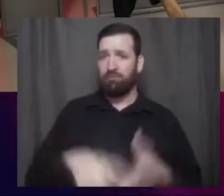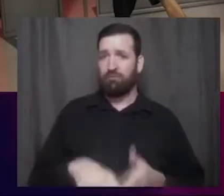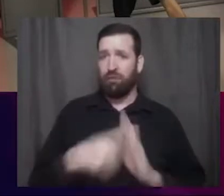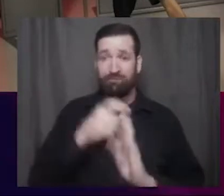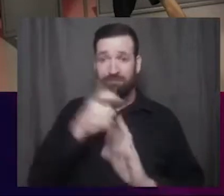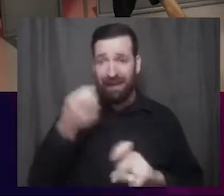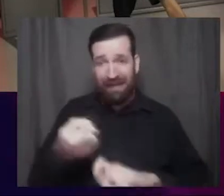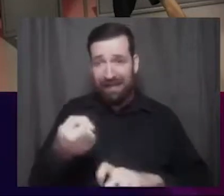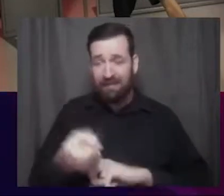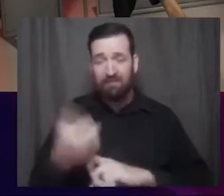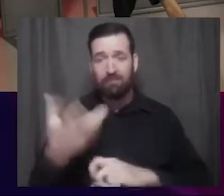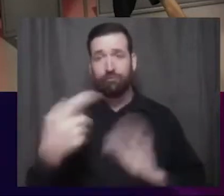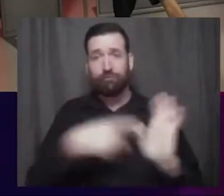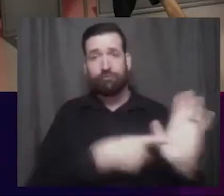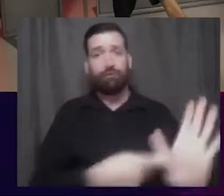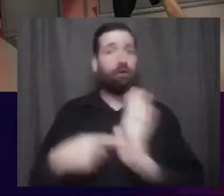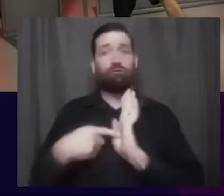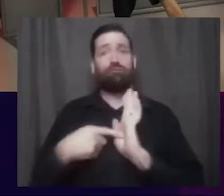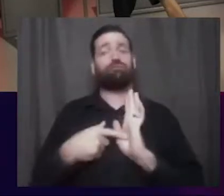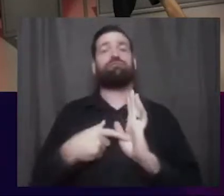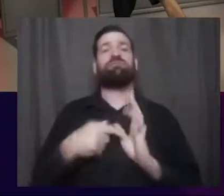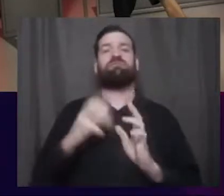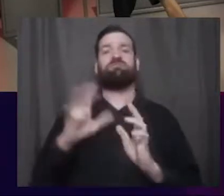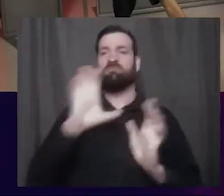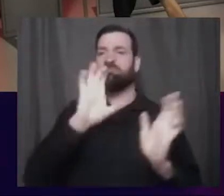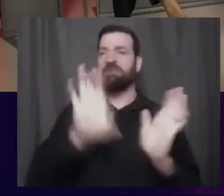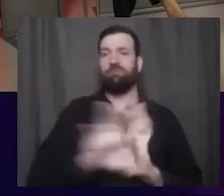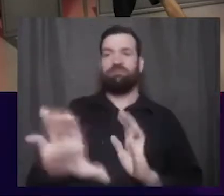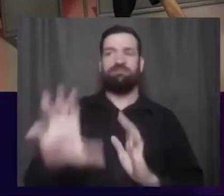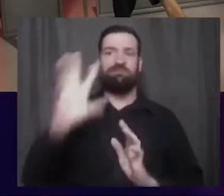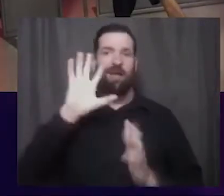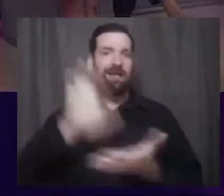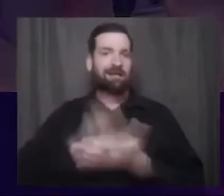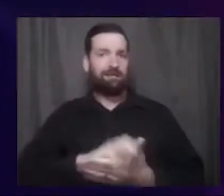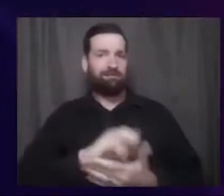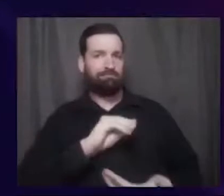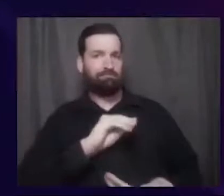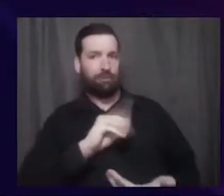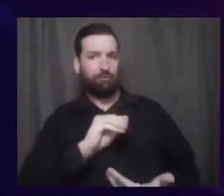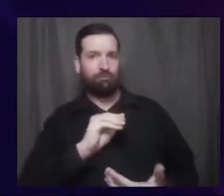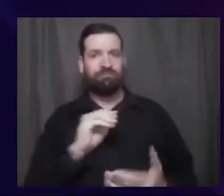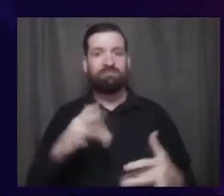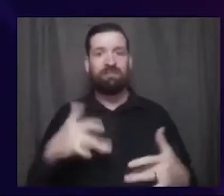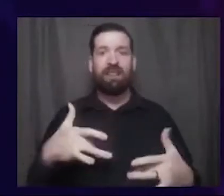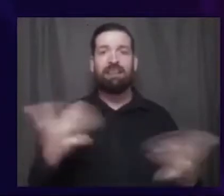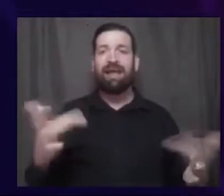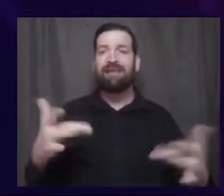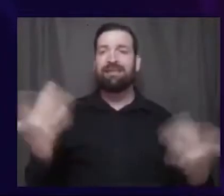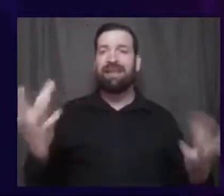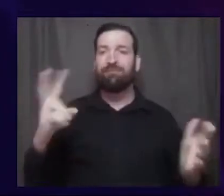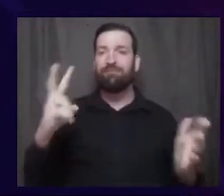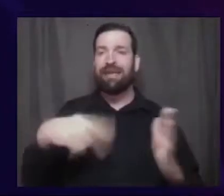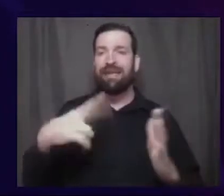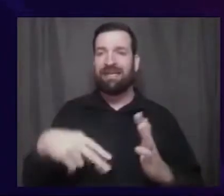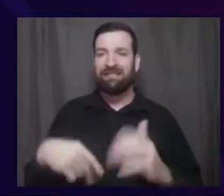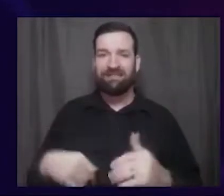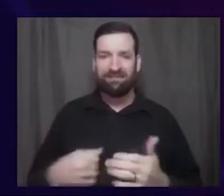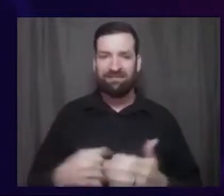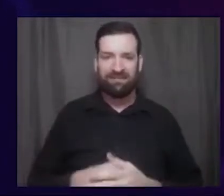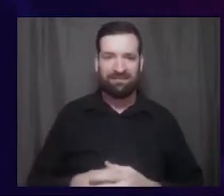you viewers a picture of that your husband took of you doing a little light reading. Kate, what is that